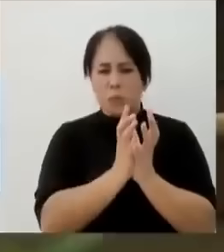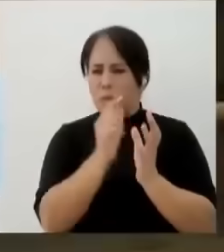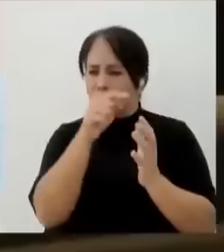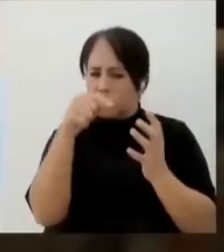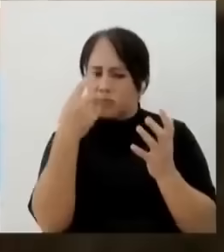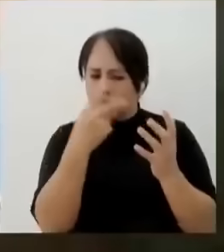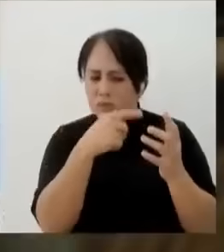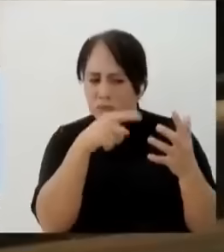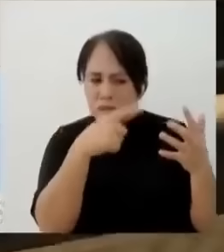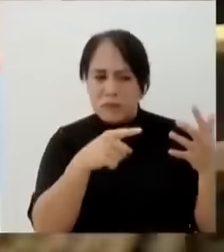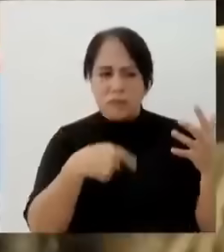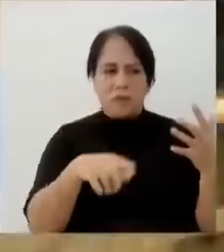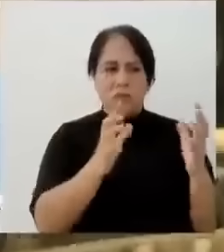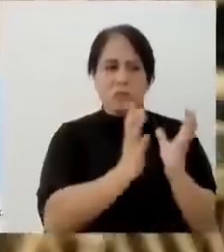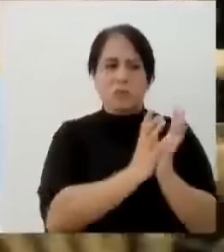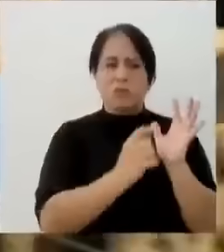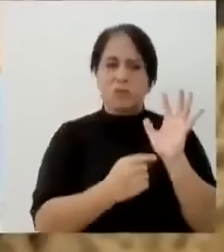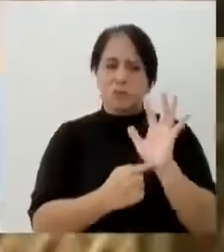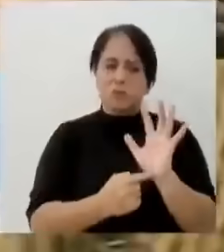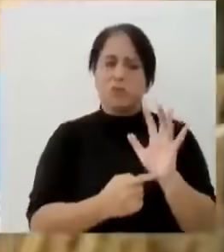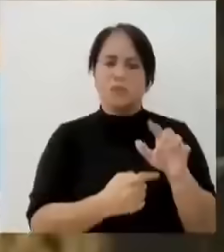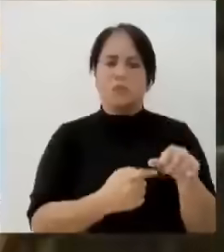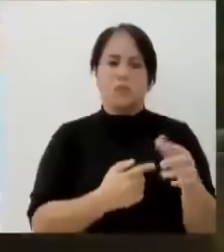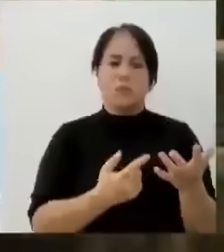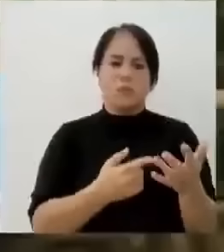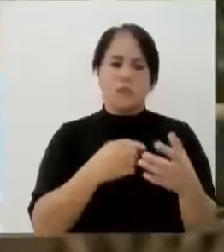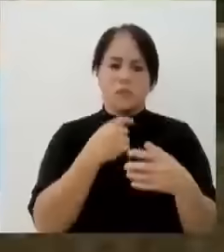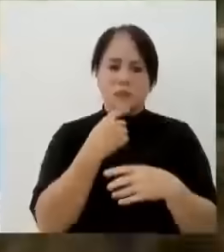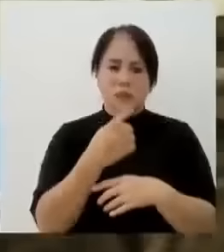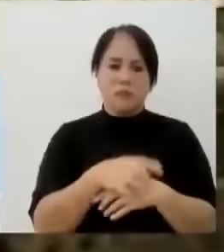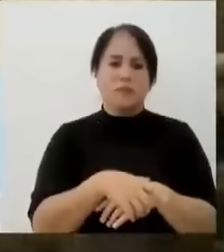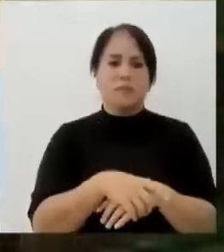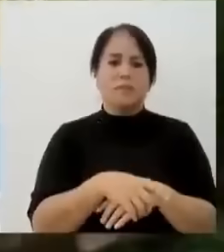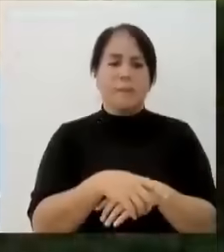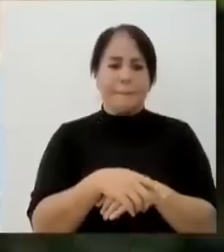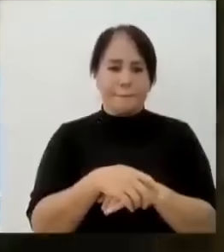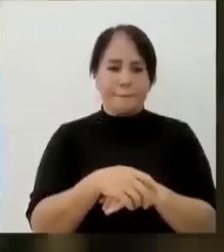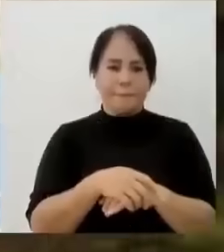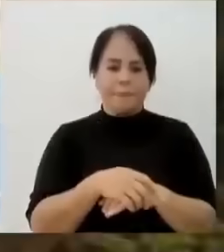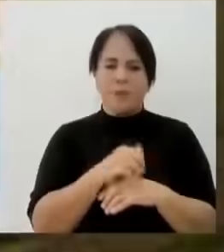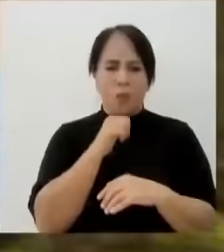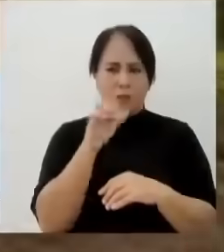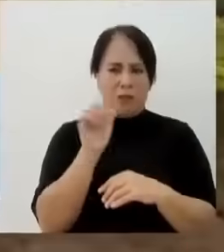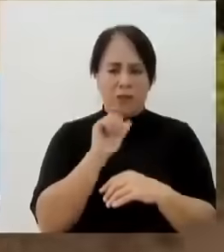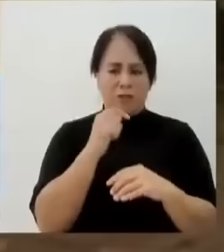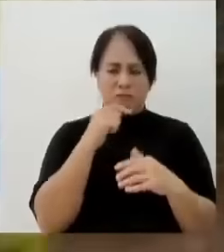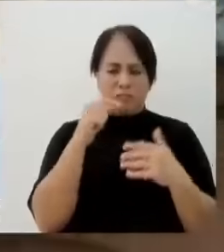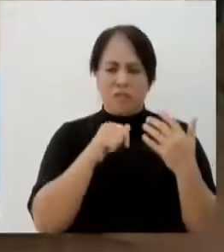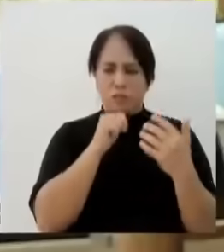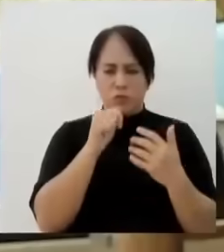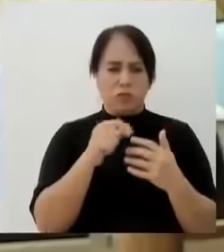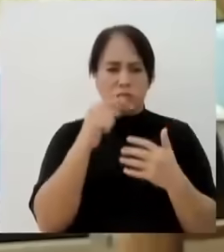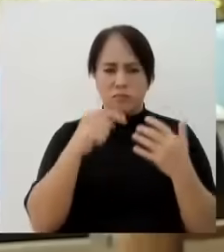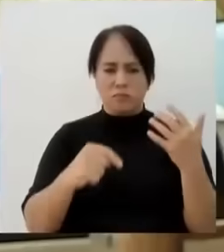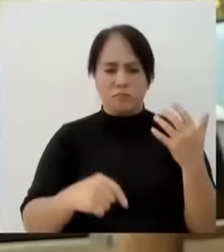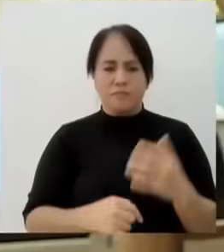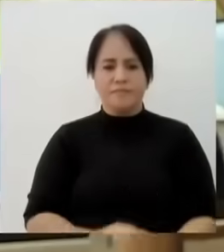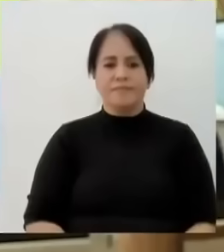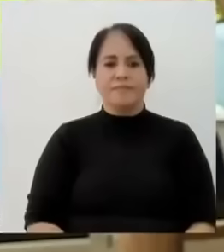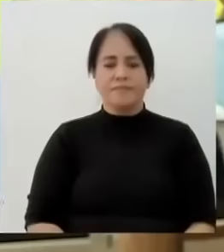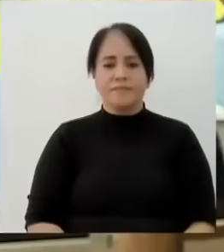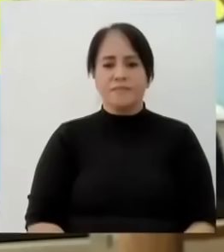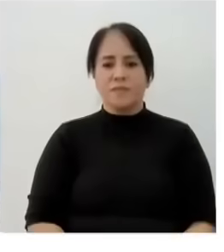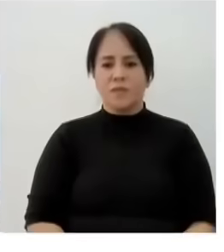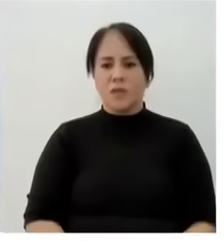to be able to present their side in saying that none of these allegations are true. Carmina? All right, just a